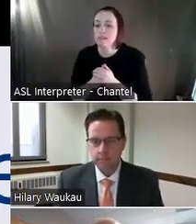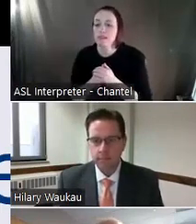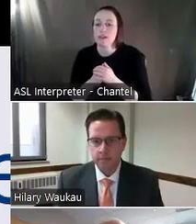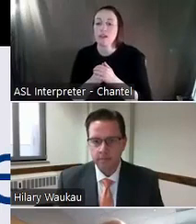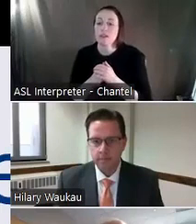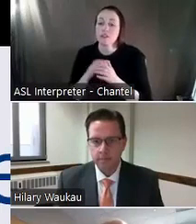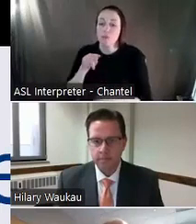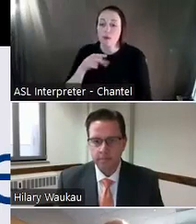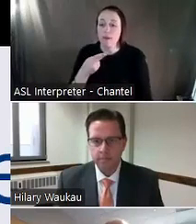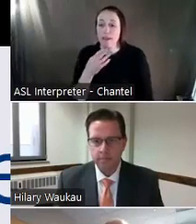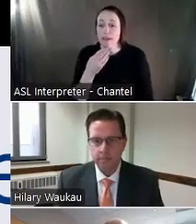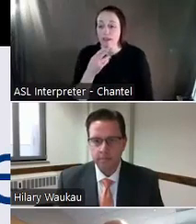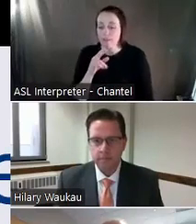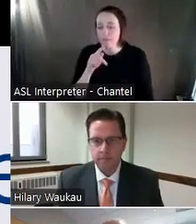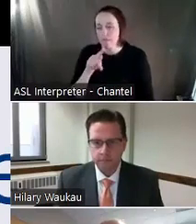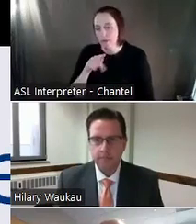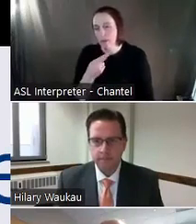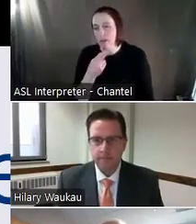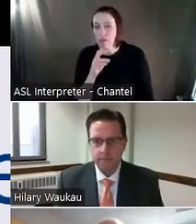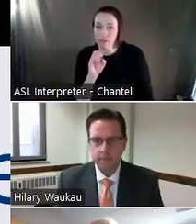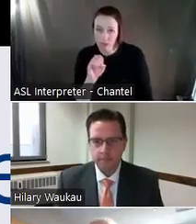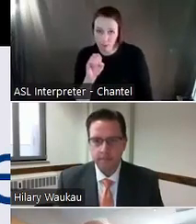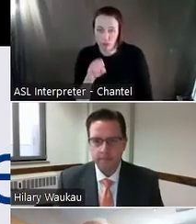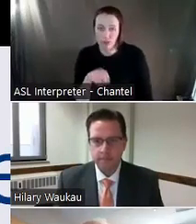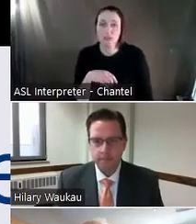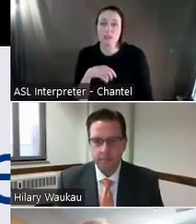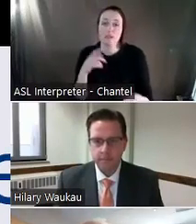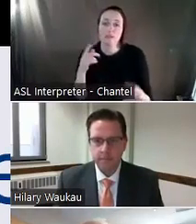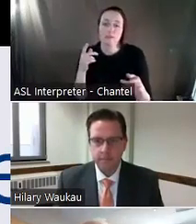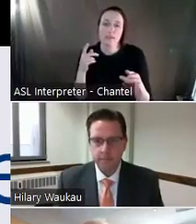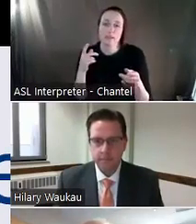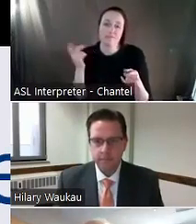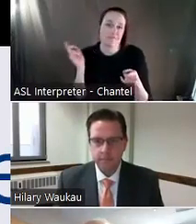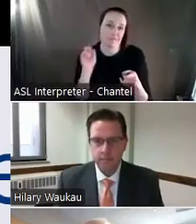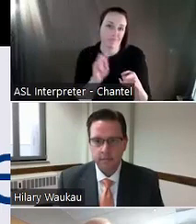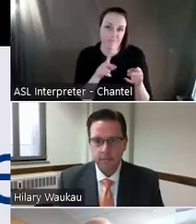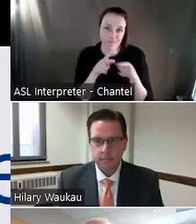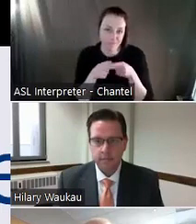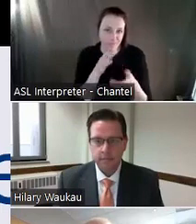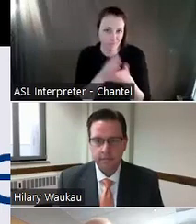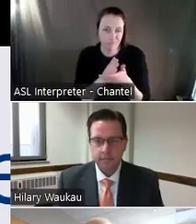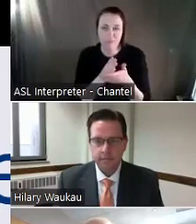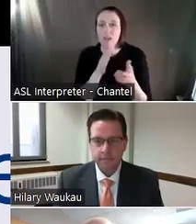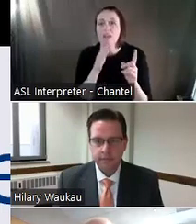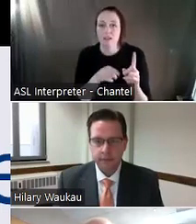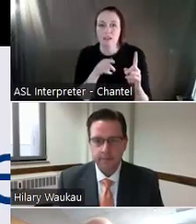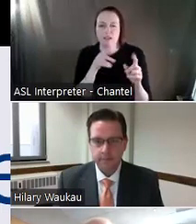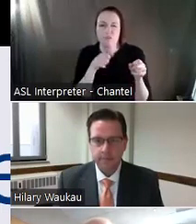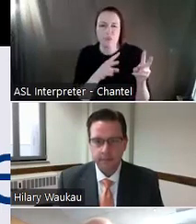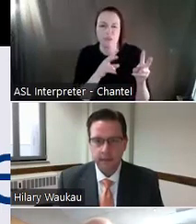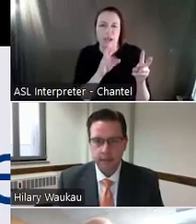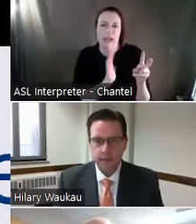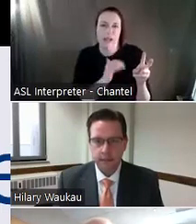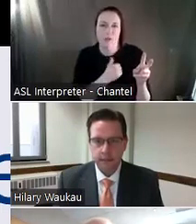on the Division of Medicaid Services website. And I might pass it over to Andy to speak to any other pieces that he might be aware of within the